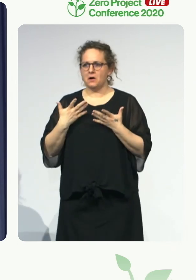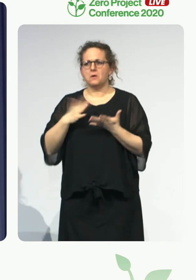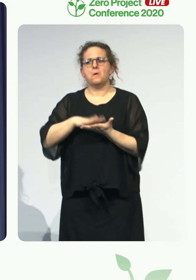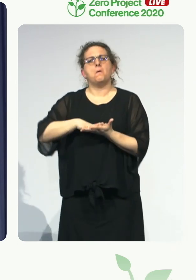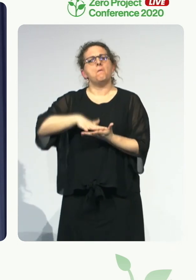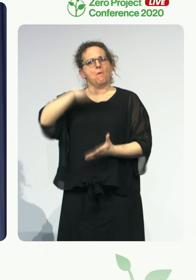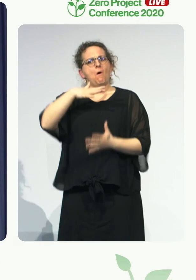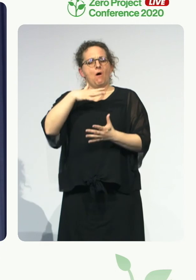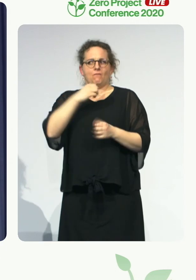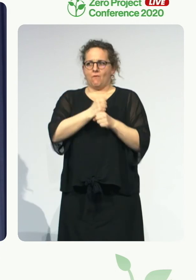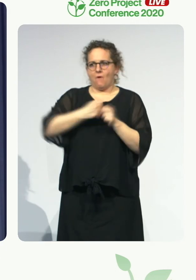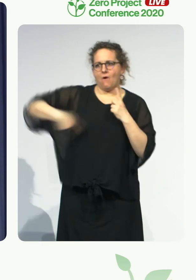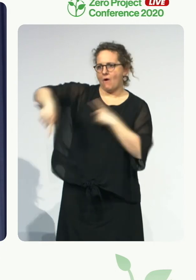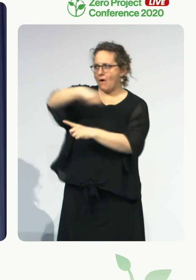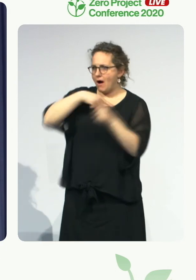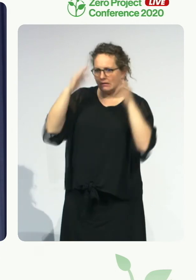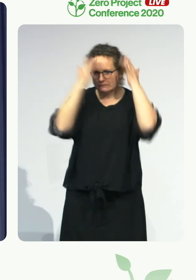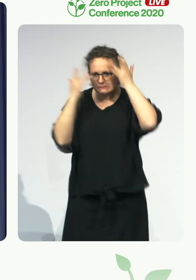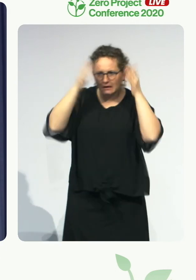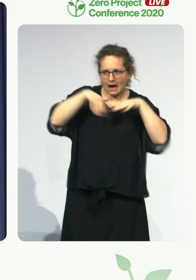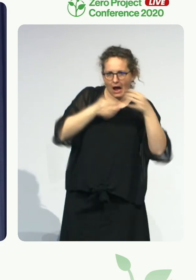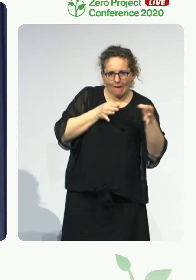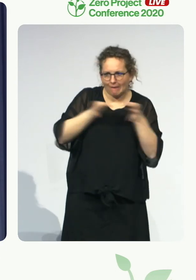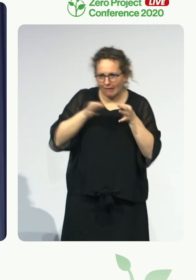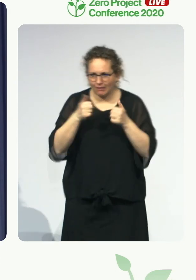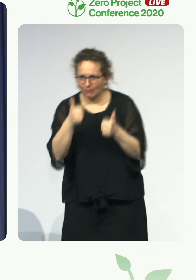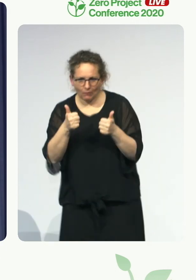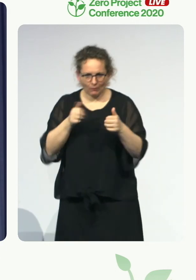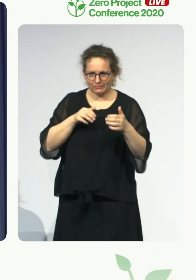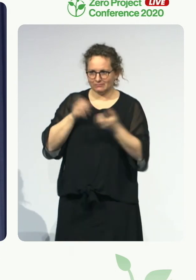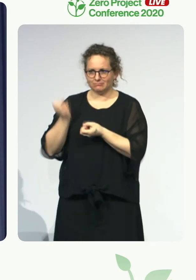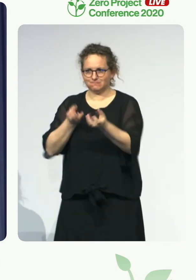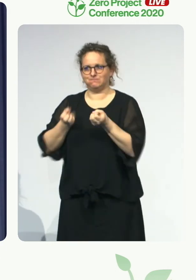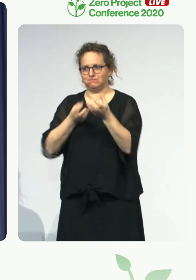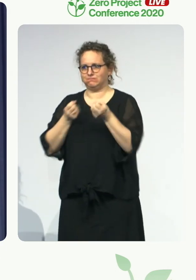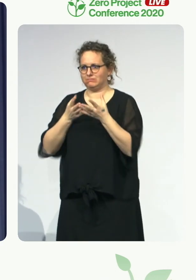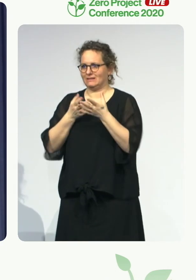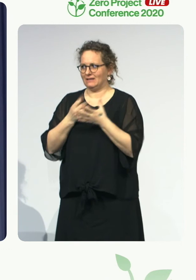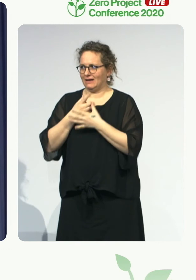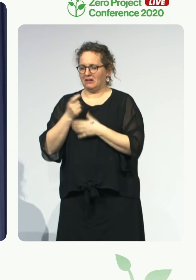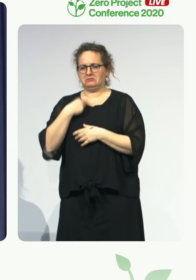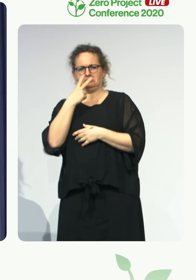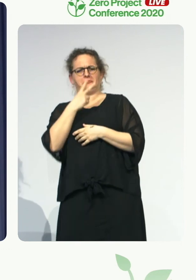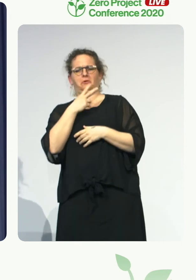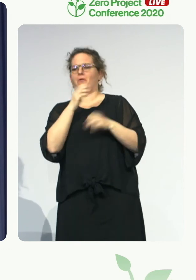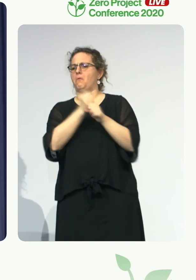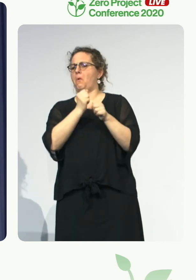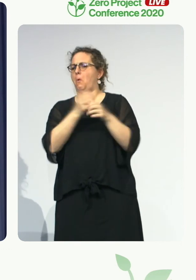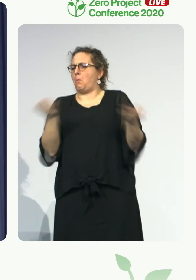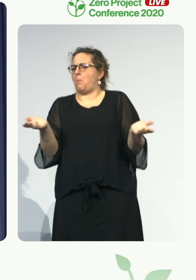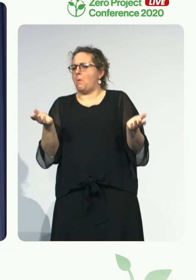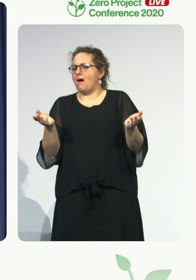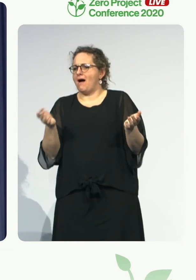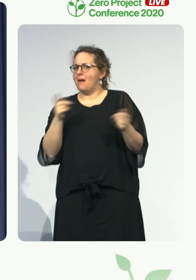on behind the scenes. And it's important for us to all recognize that the barriers exist for those who are participating in the